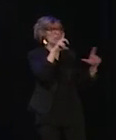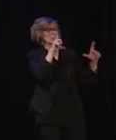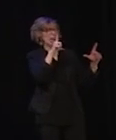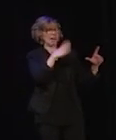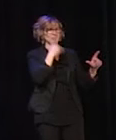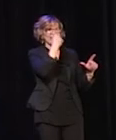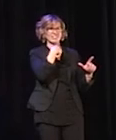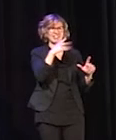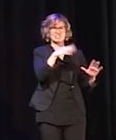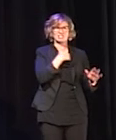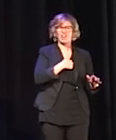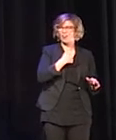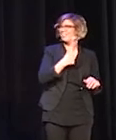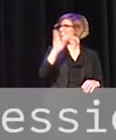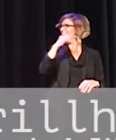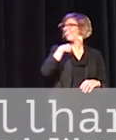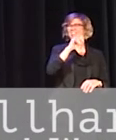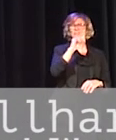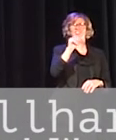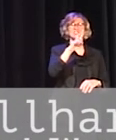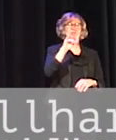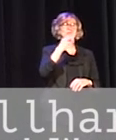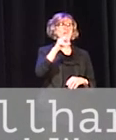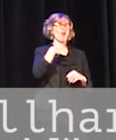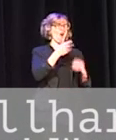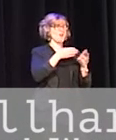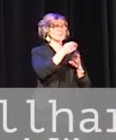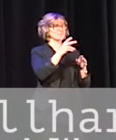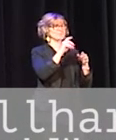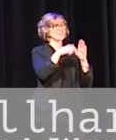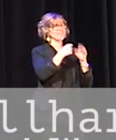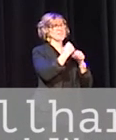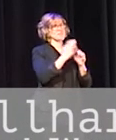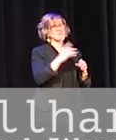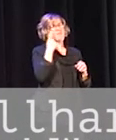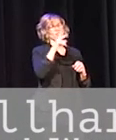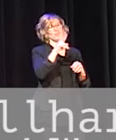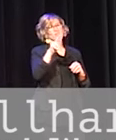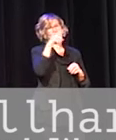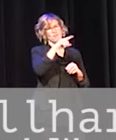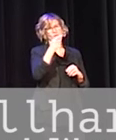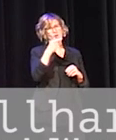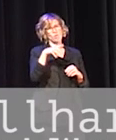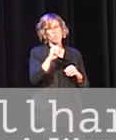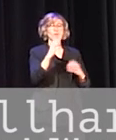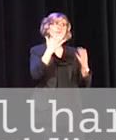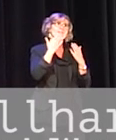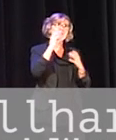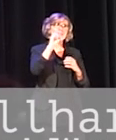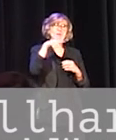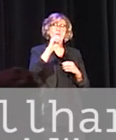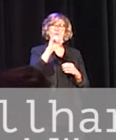Hi, I'm Jessica Brillhart. I'm the principal filmmaker for virtual reality at Google. And first of all, thanks to